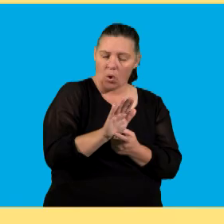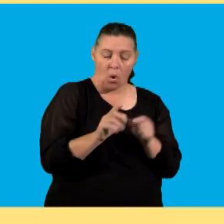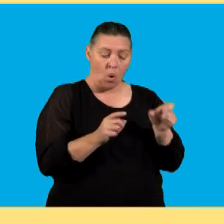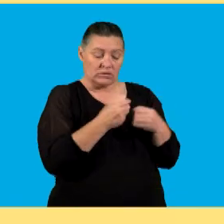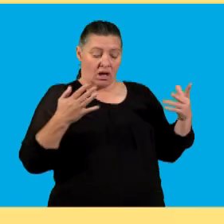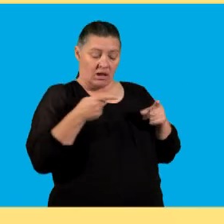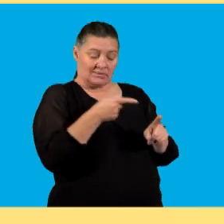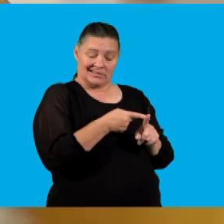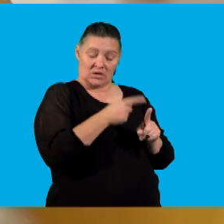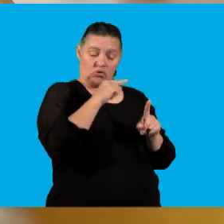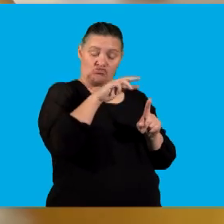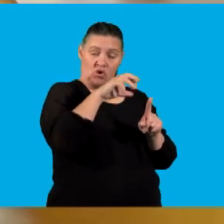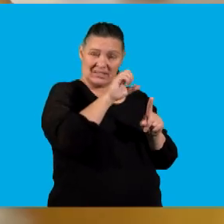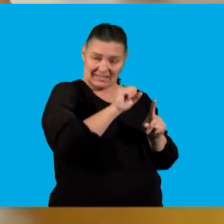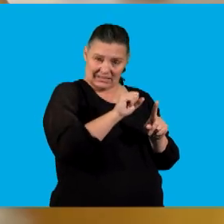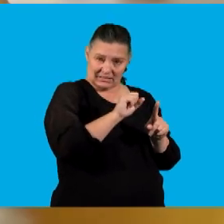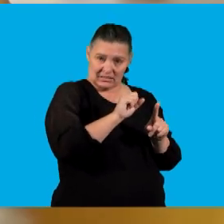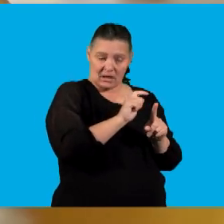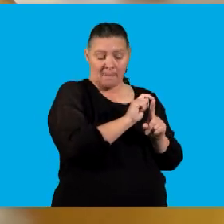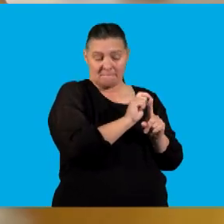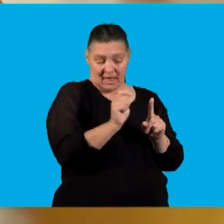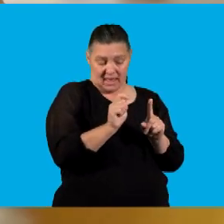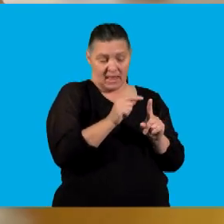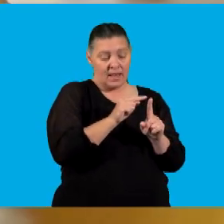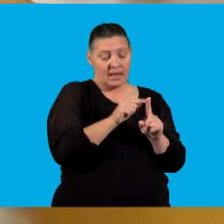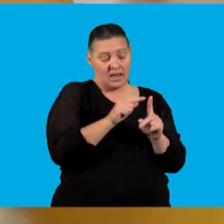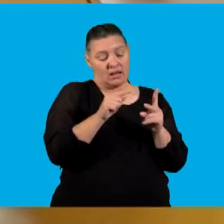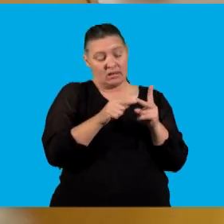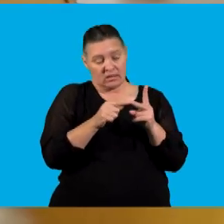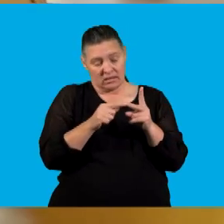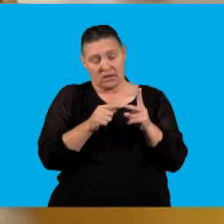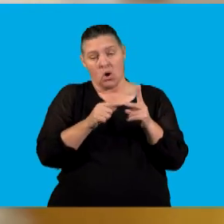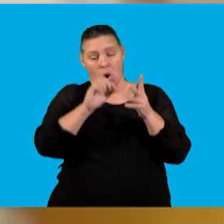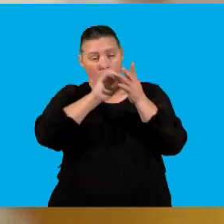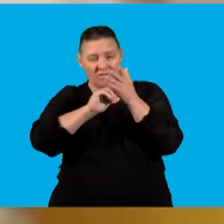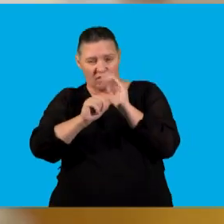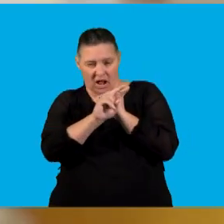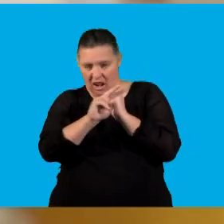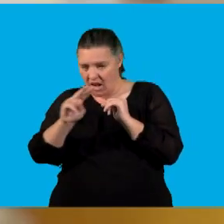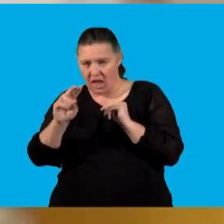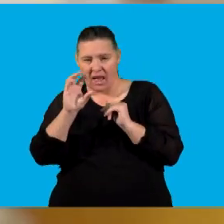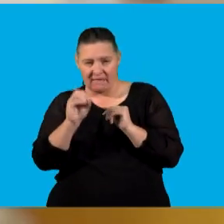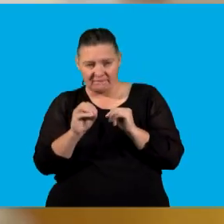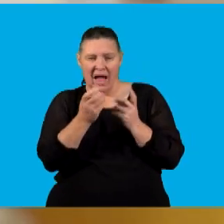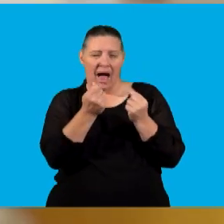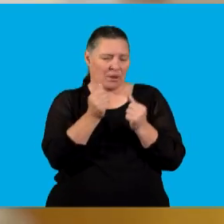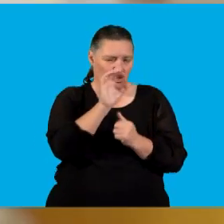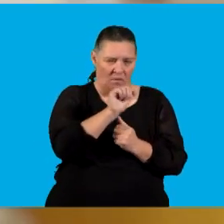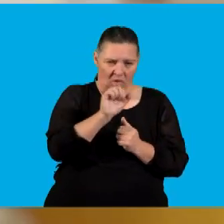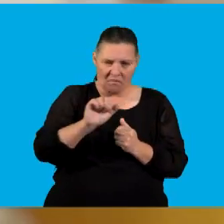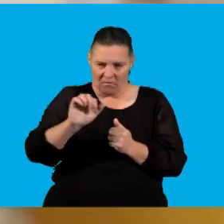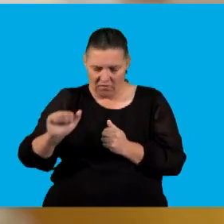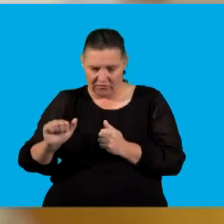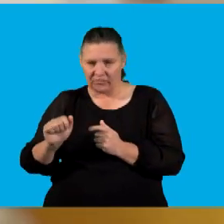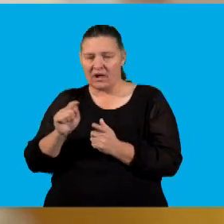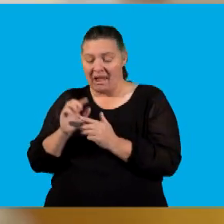the gross amount that must be paid to a specific employee. It will also show us the deduction, the amounts that we